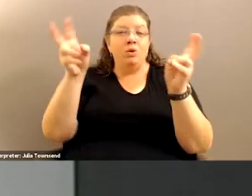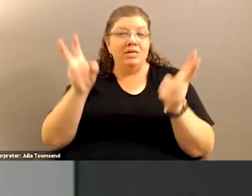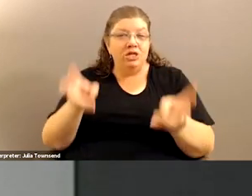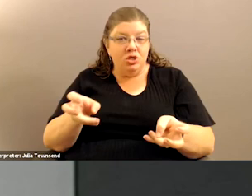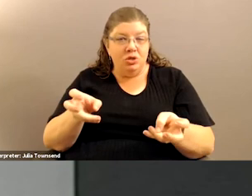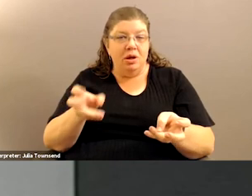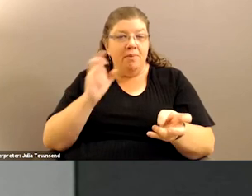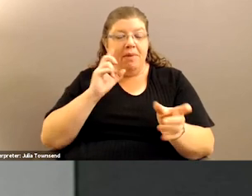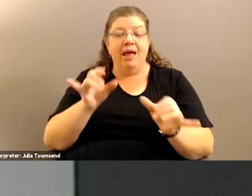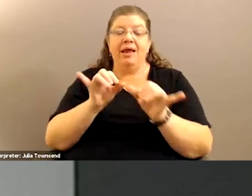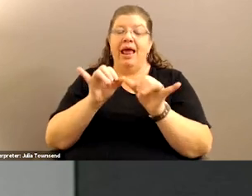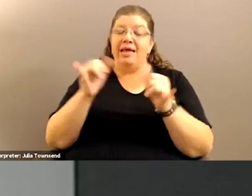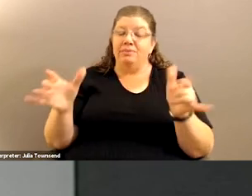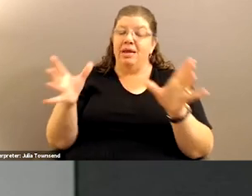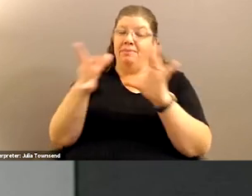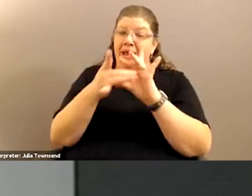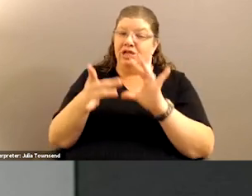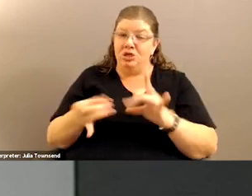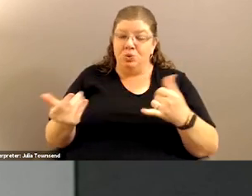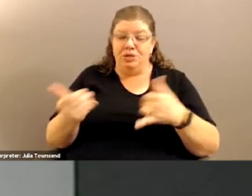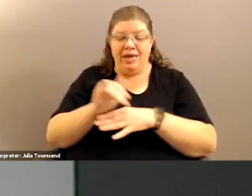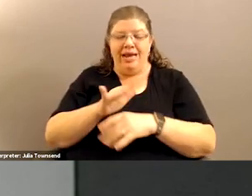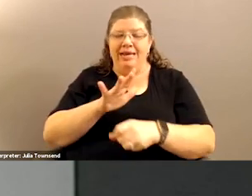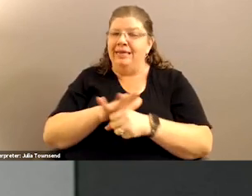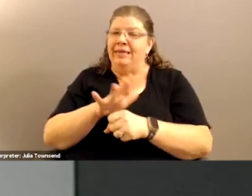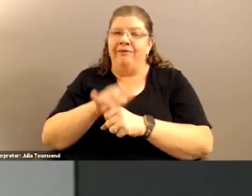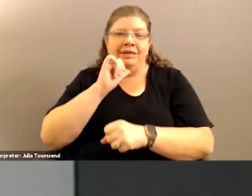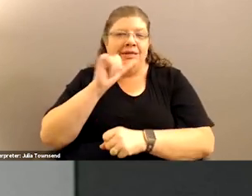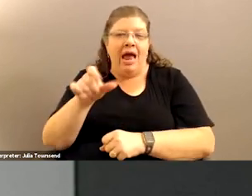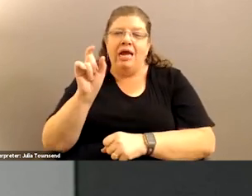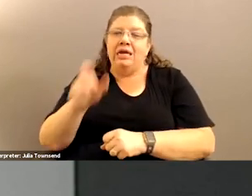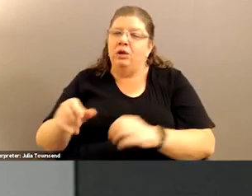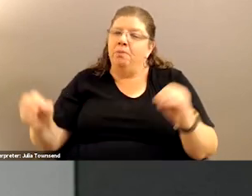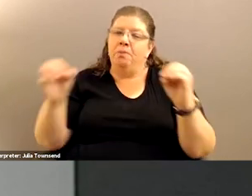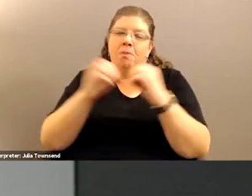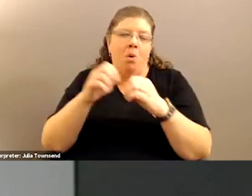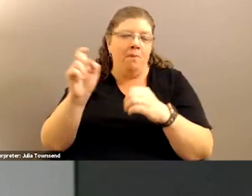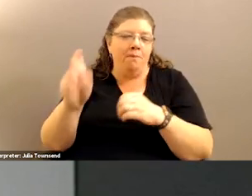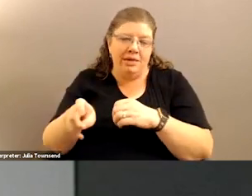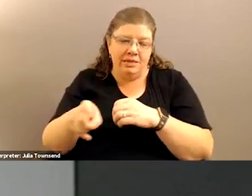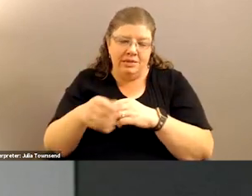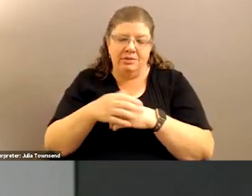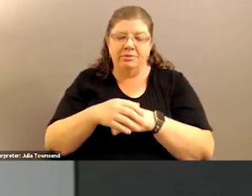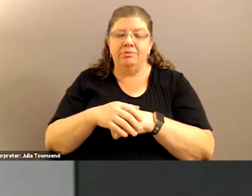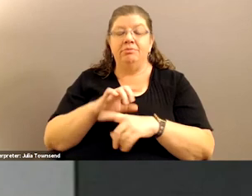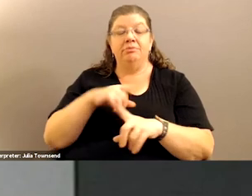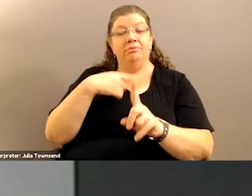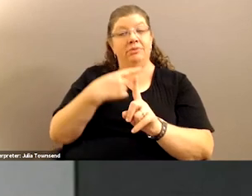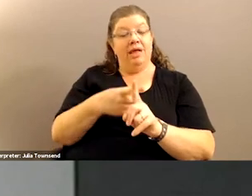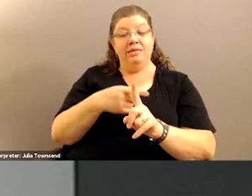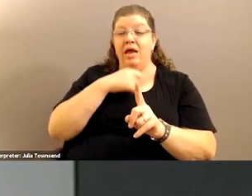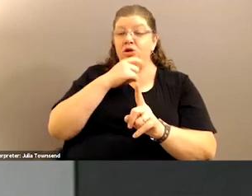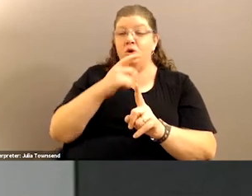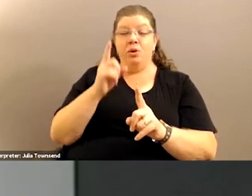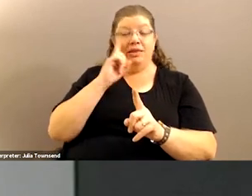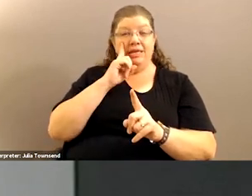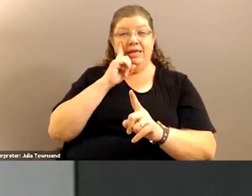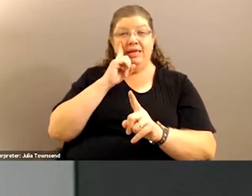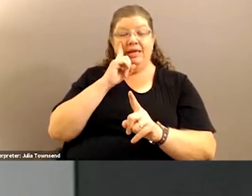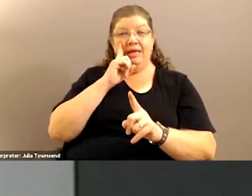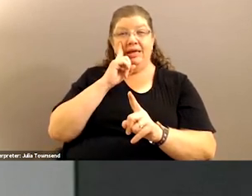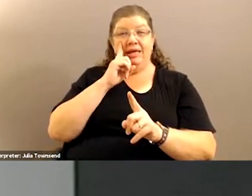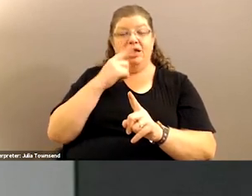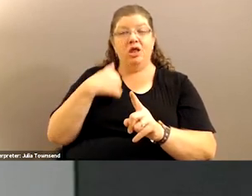been clearly made tonight it's not enough we need to do more in addition to that i don't believe that we're throwing caution to the